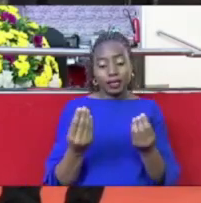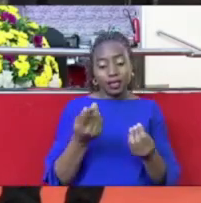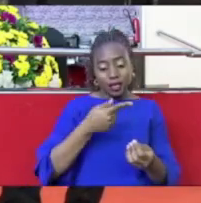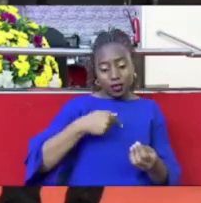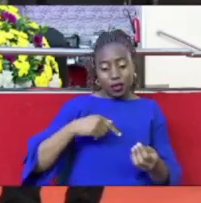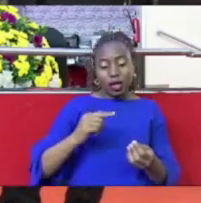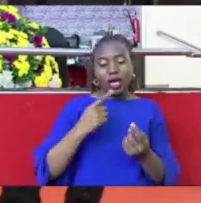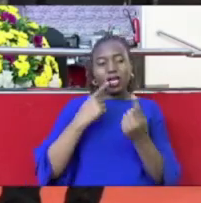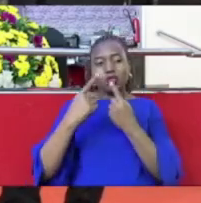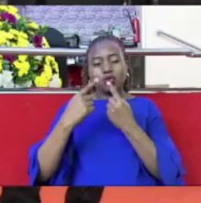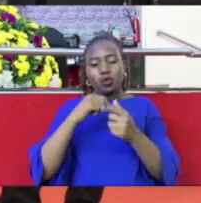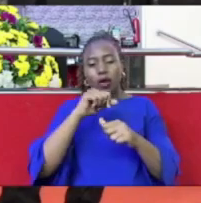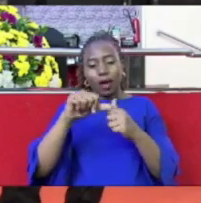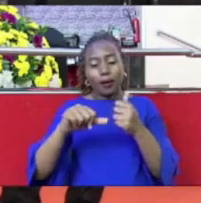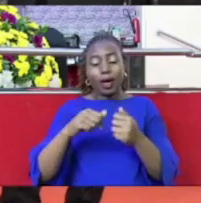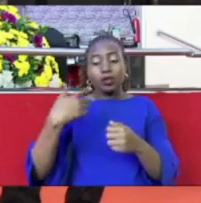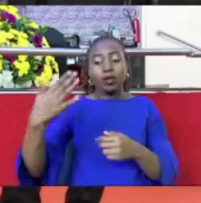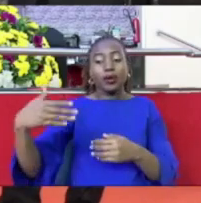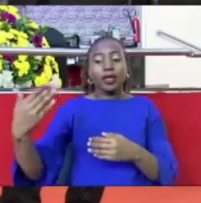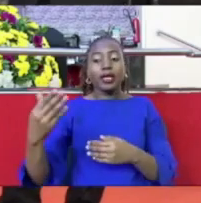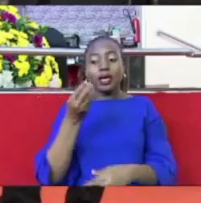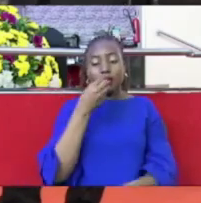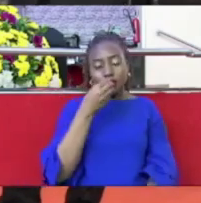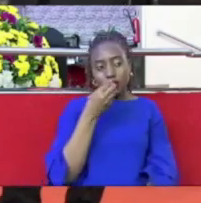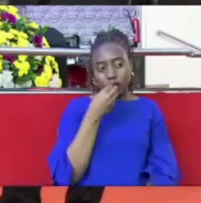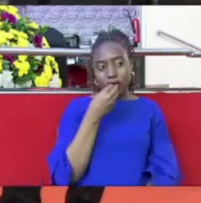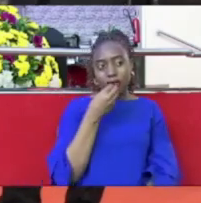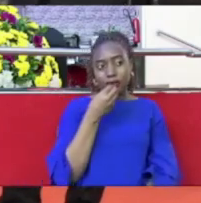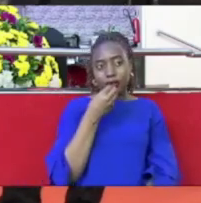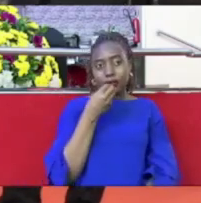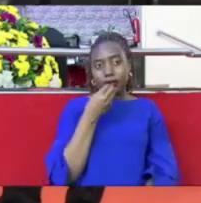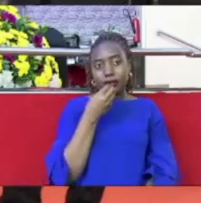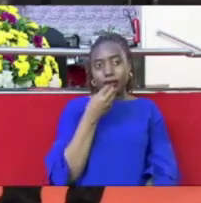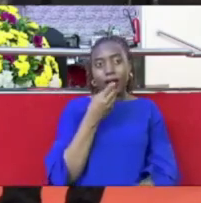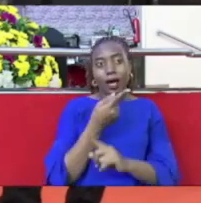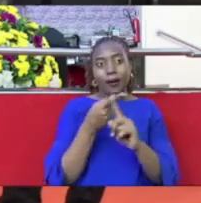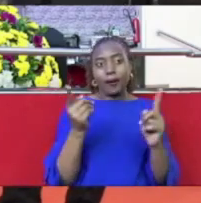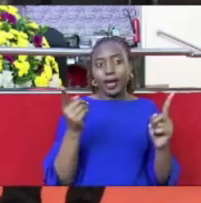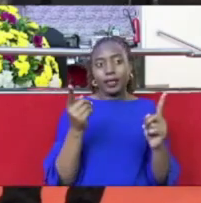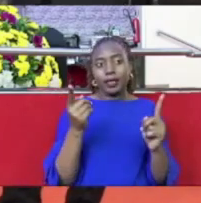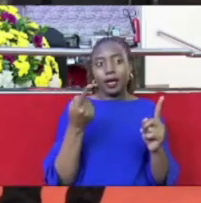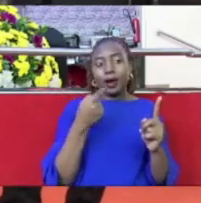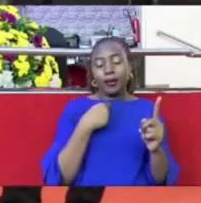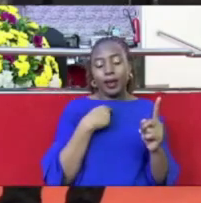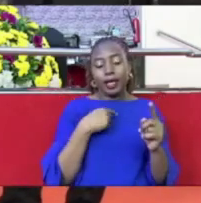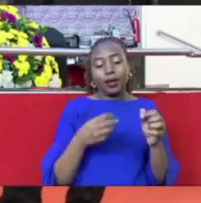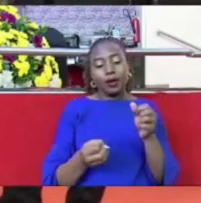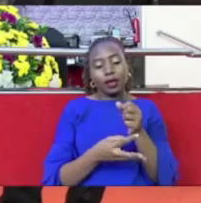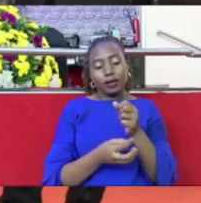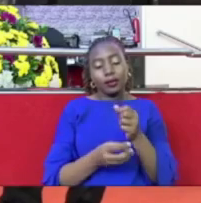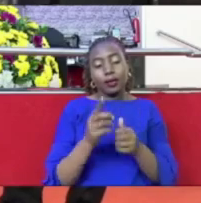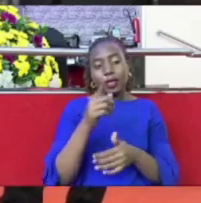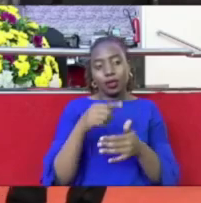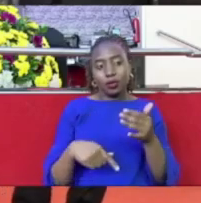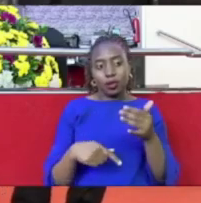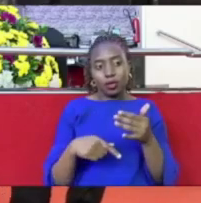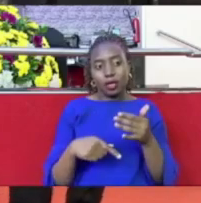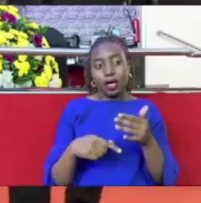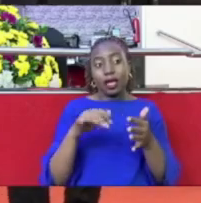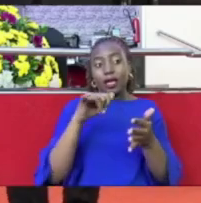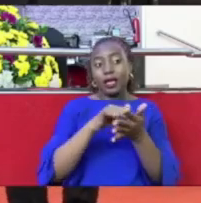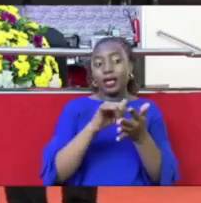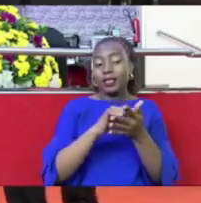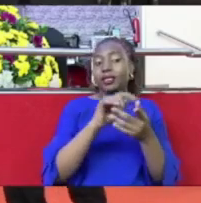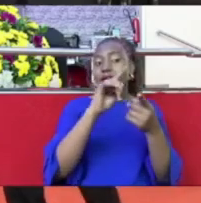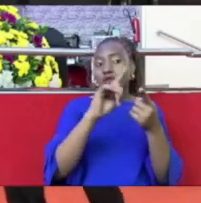our day-to-day food. Inawezekana tukaongea kuhusu vyakula. But I want to submit to us that that is just one. Lakini nataka nikueleze hilo ni